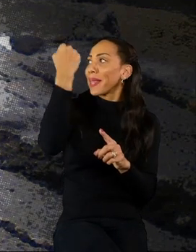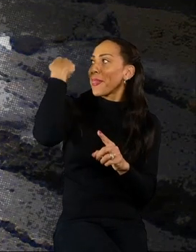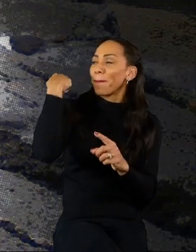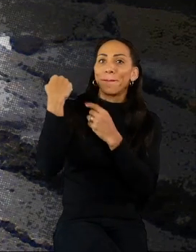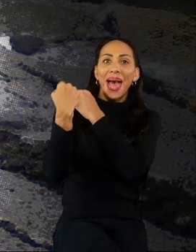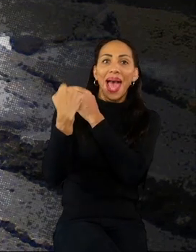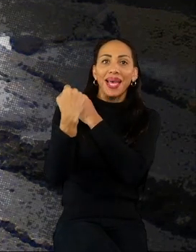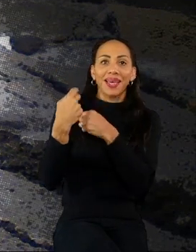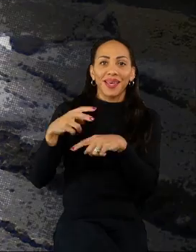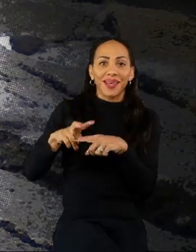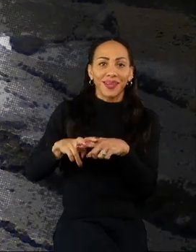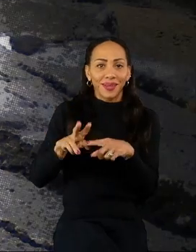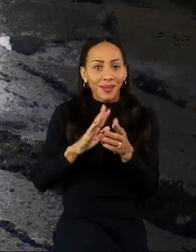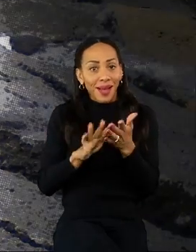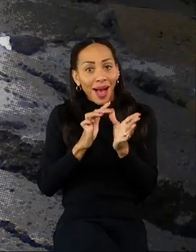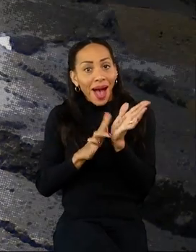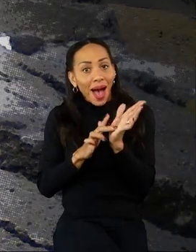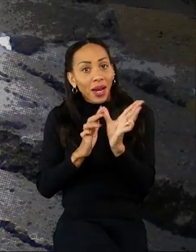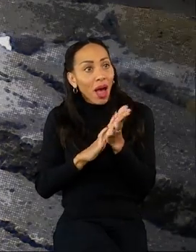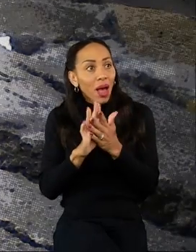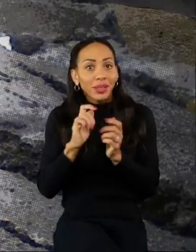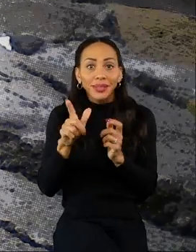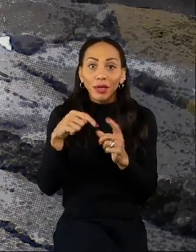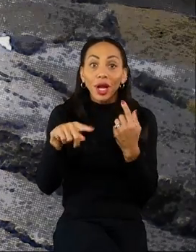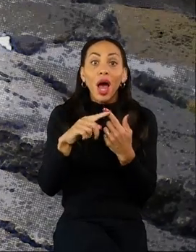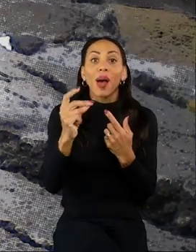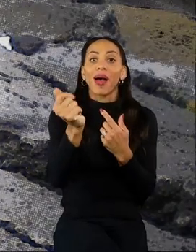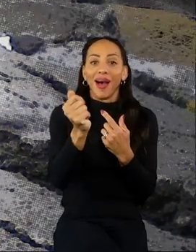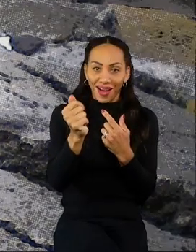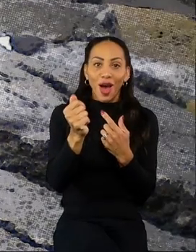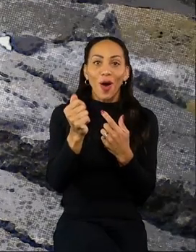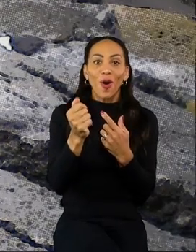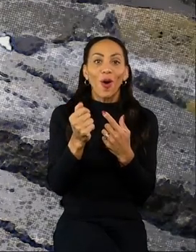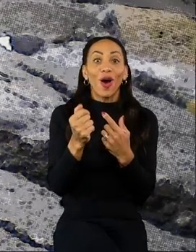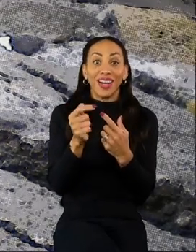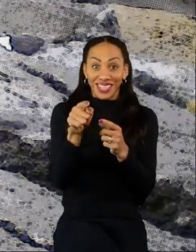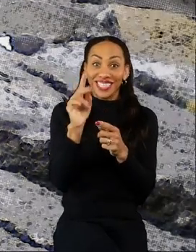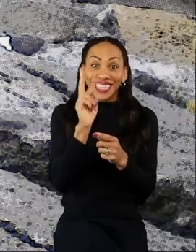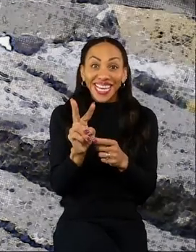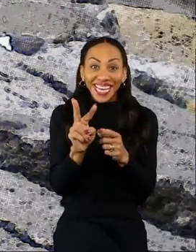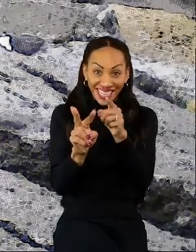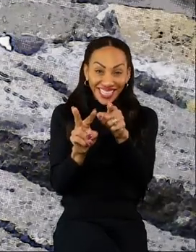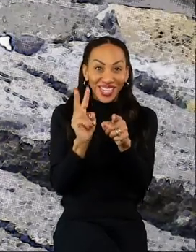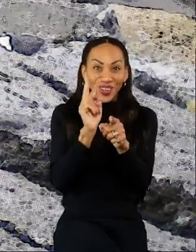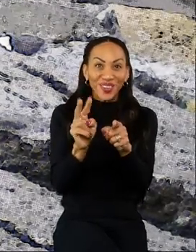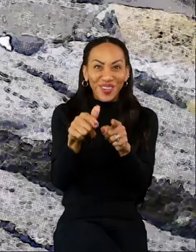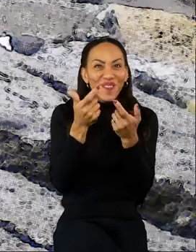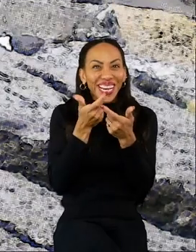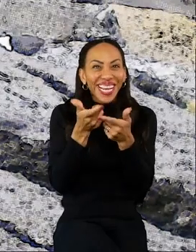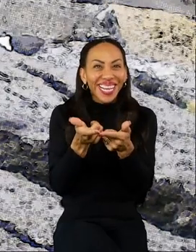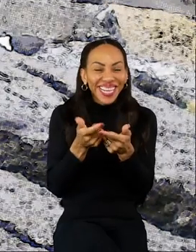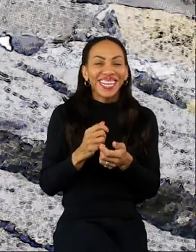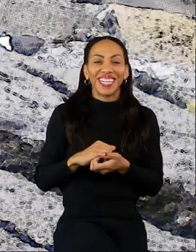seat. So I don't know whether Anna is still available there. It did look like somebody can suddenly appear in the back seat of the car, which is quite